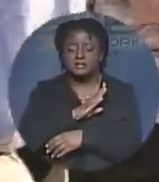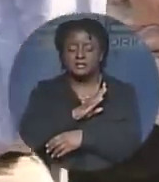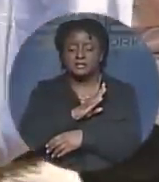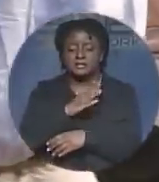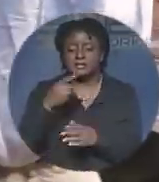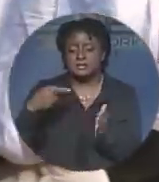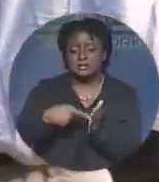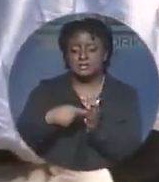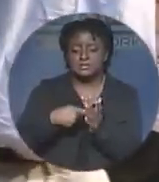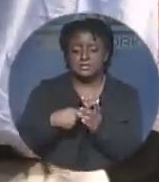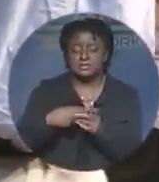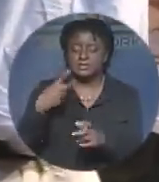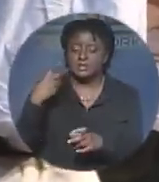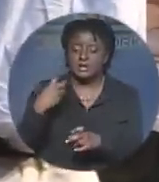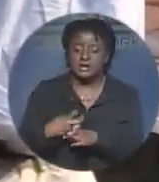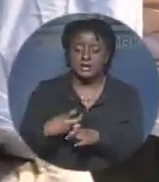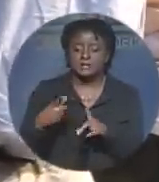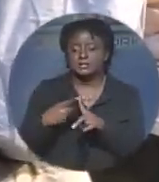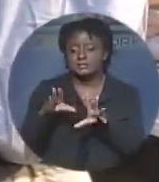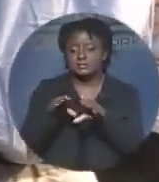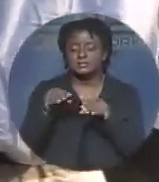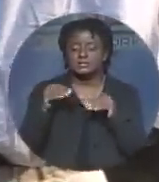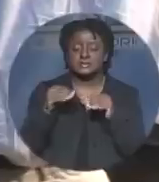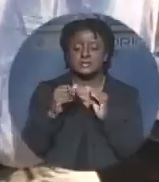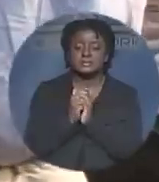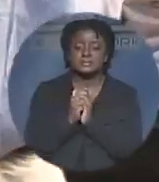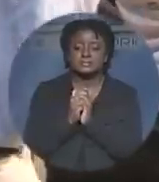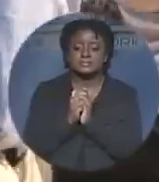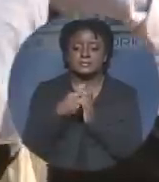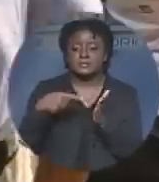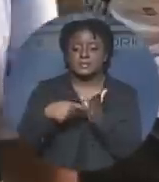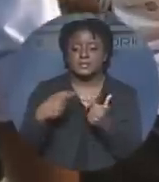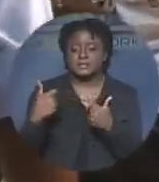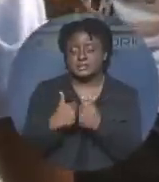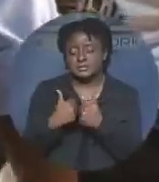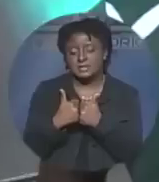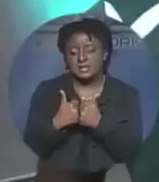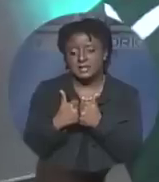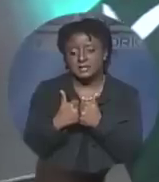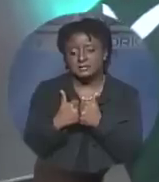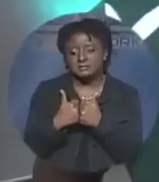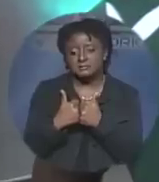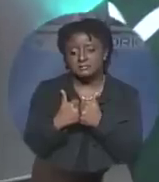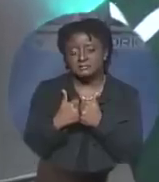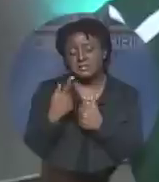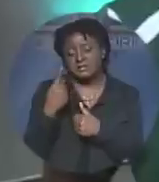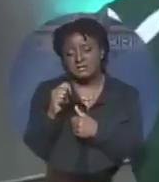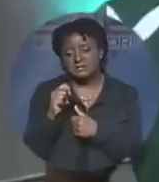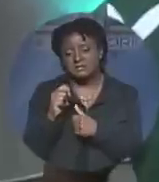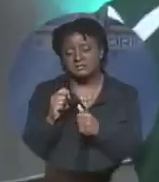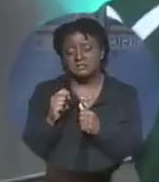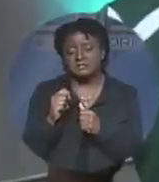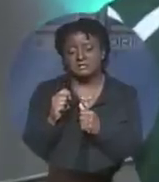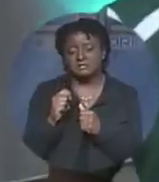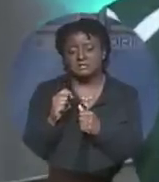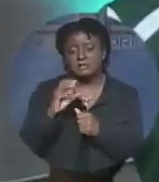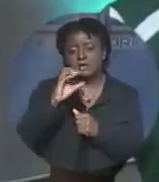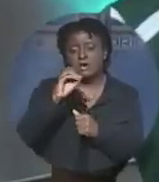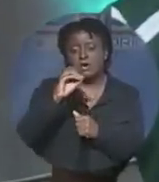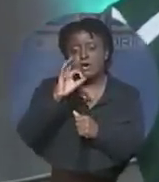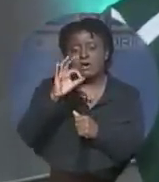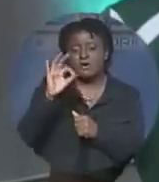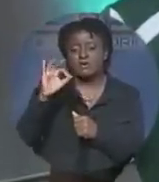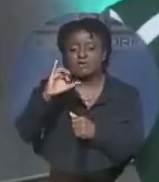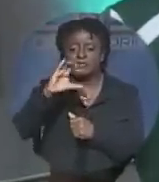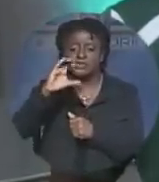difficult pill to swallow. This game, for the most part of it, I think the officiating was very poor. If you're going to allow